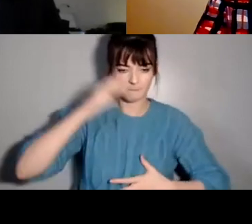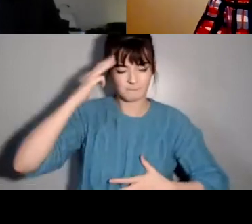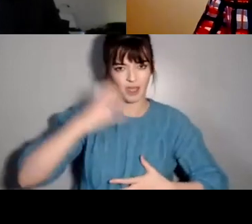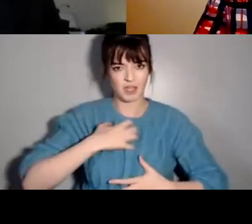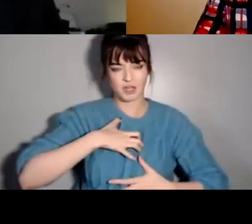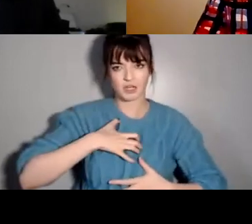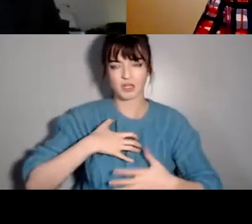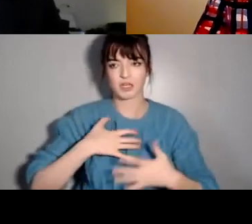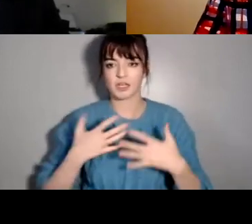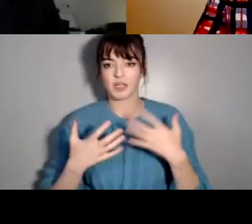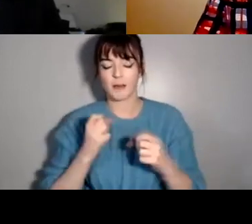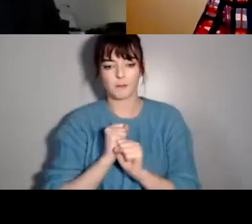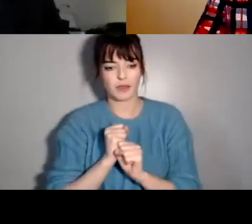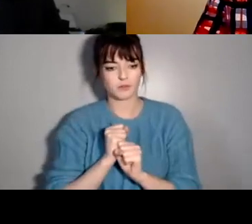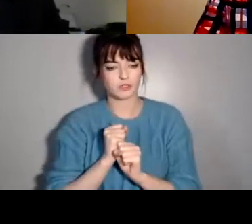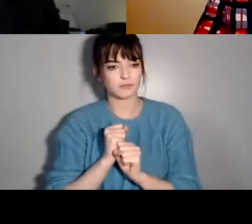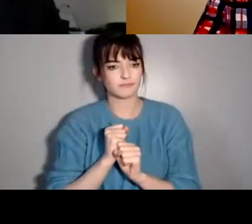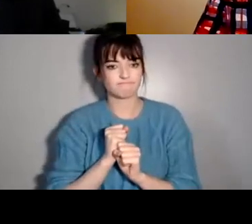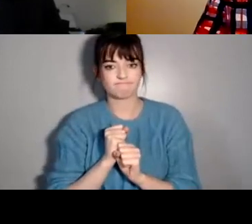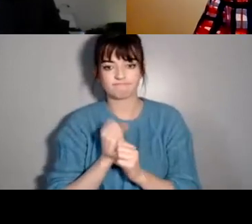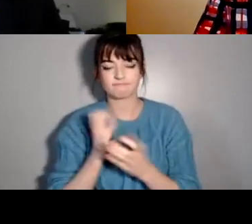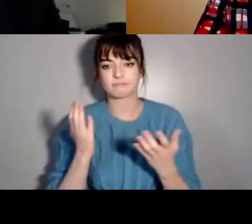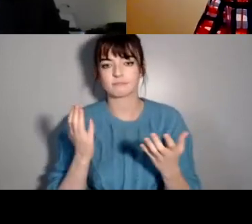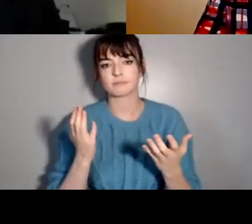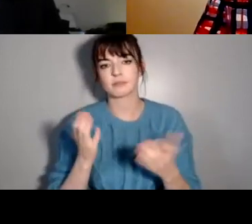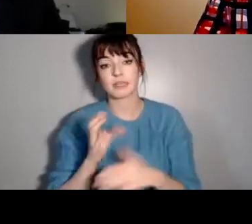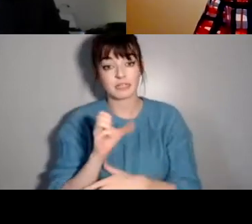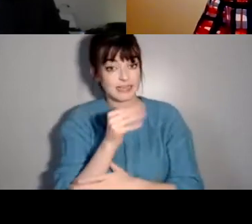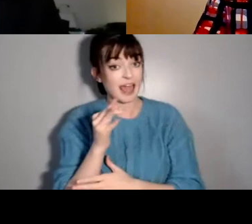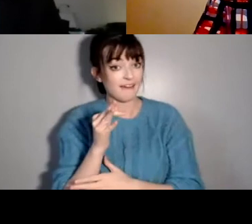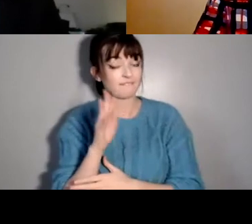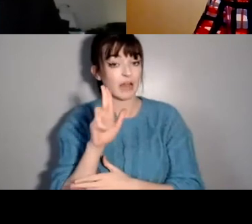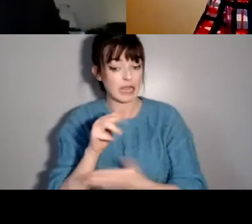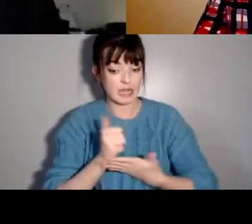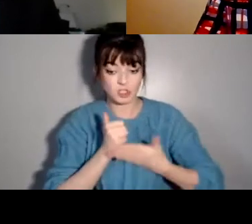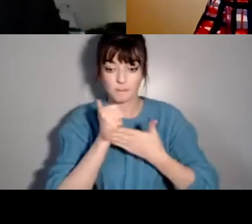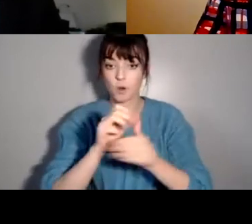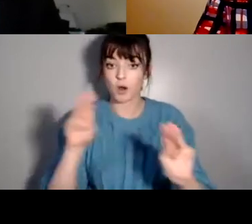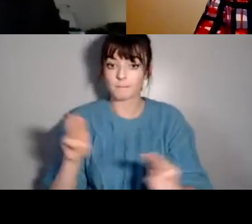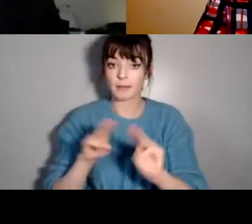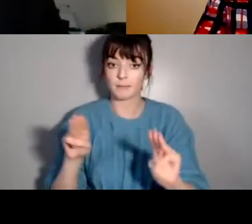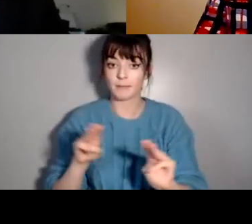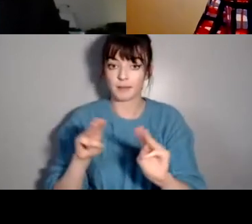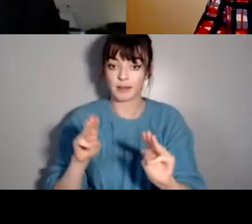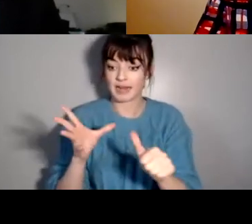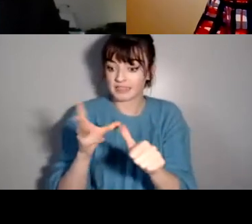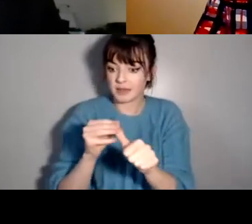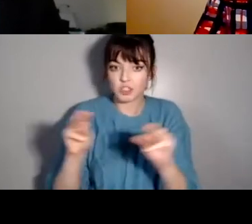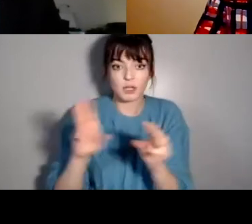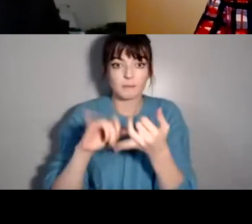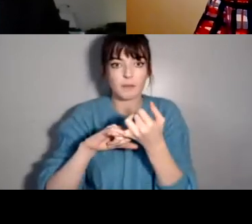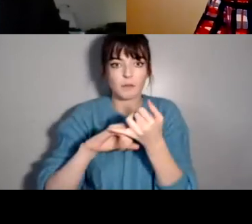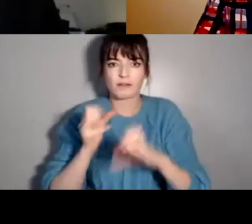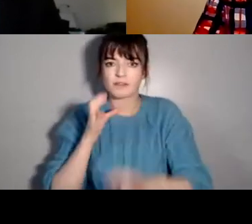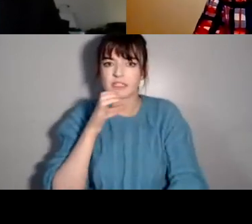terms of how staff support people, and particularly people with very complex and profound